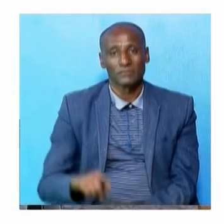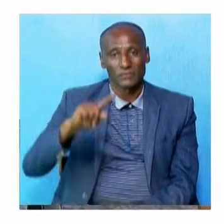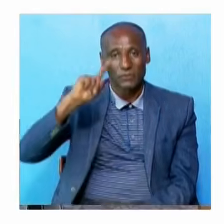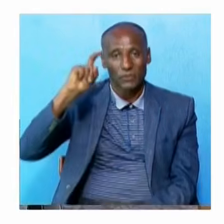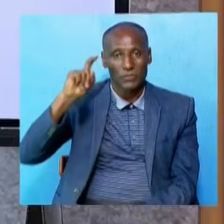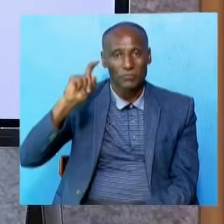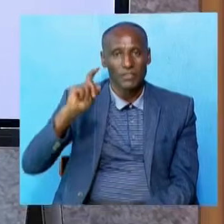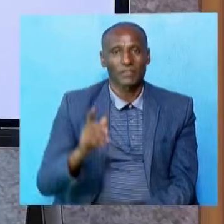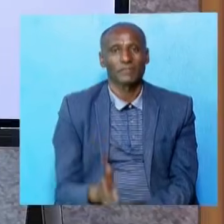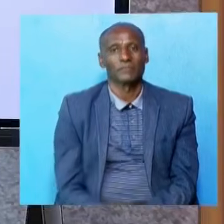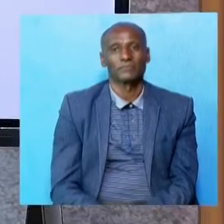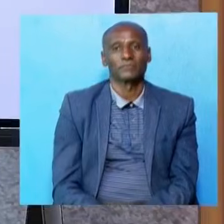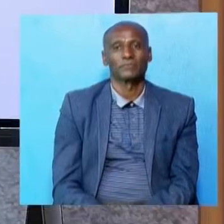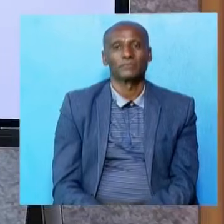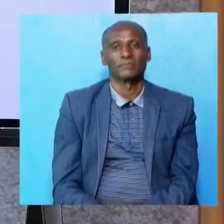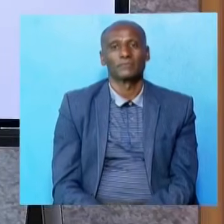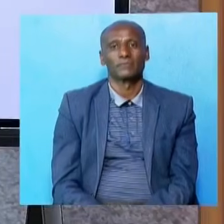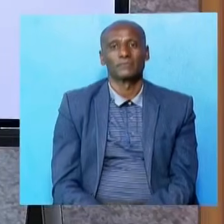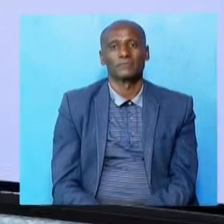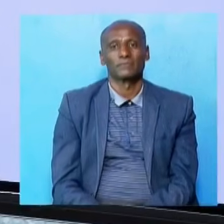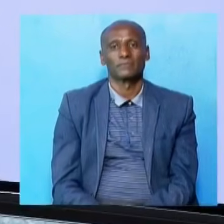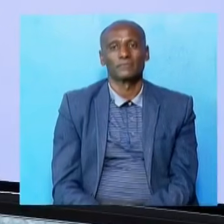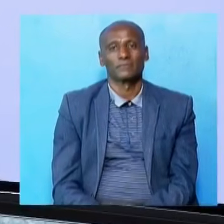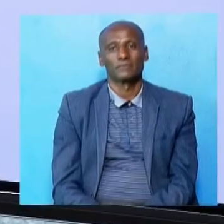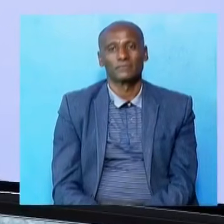Then, question mark.